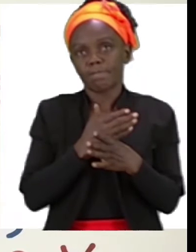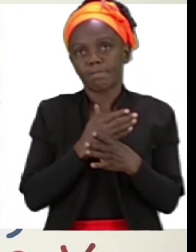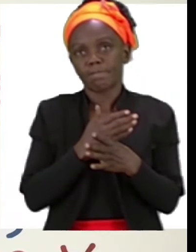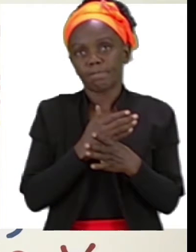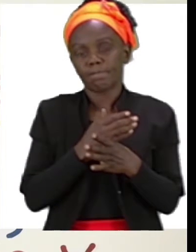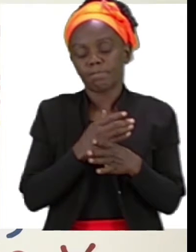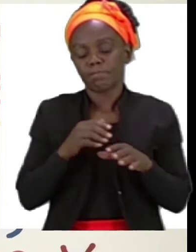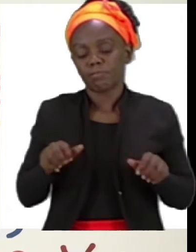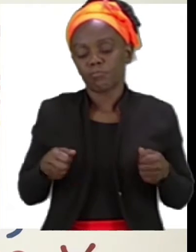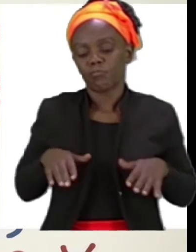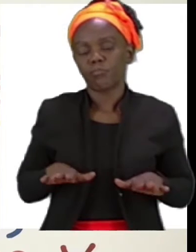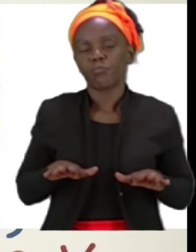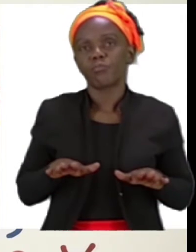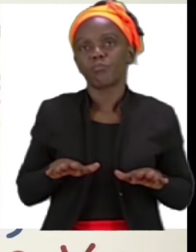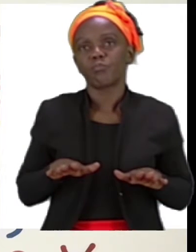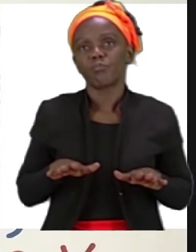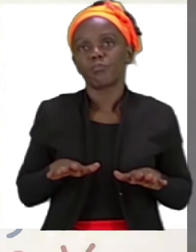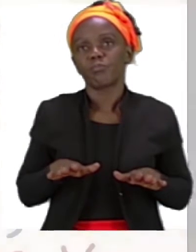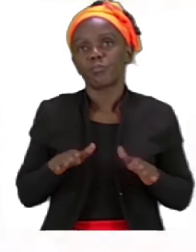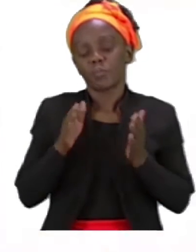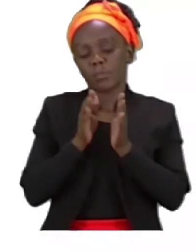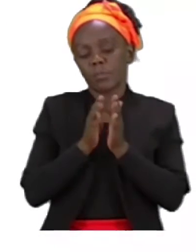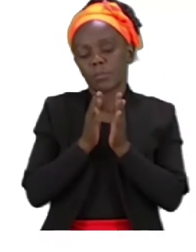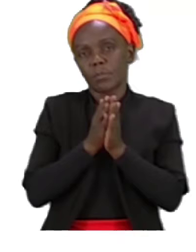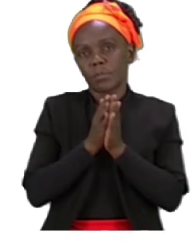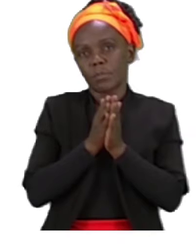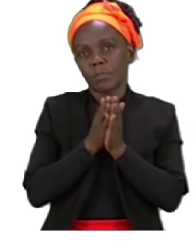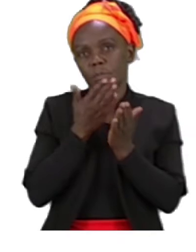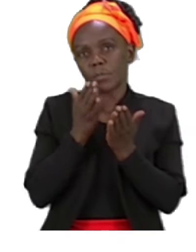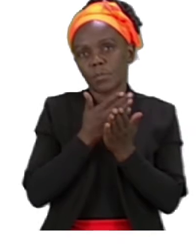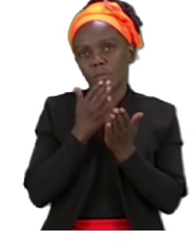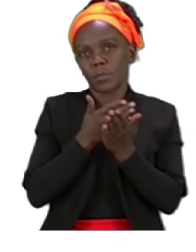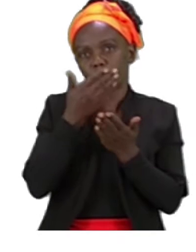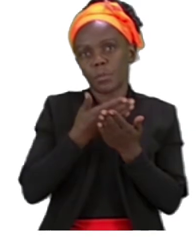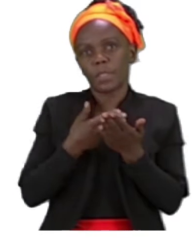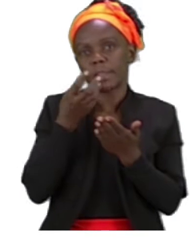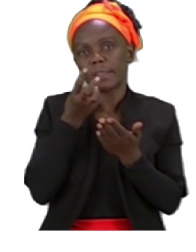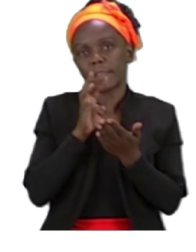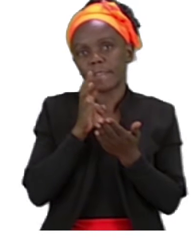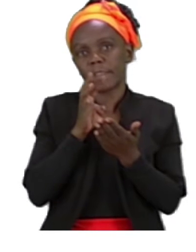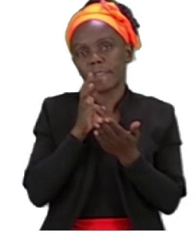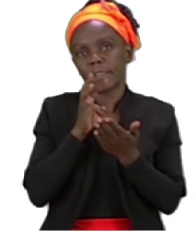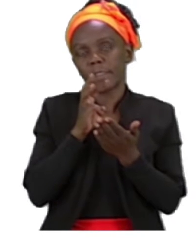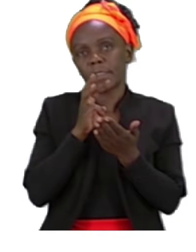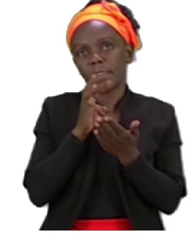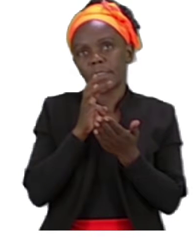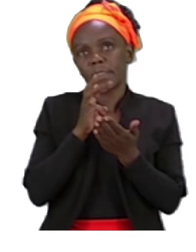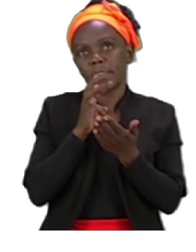today, boys and girls, let's turn to page 6. On page 6, we are going to be